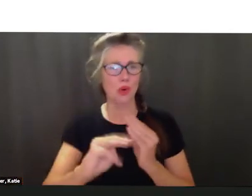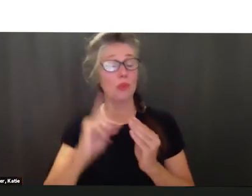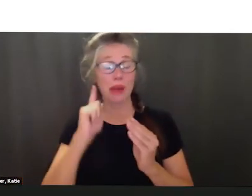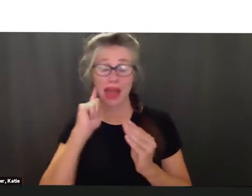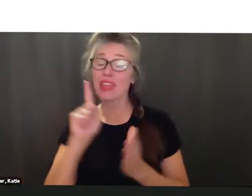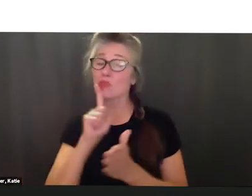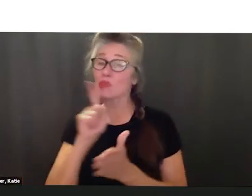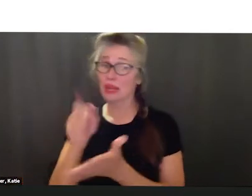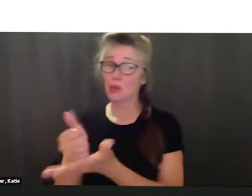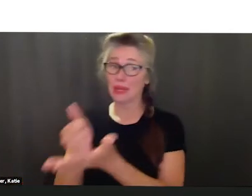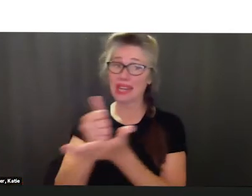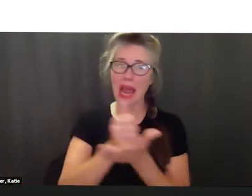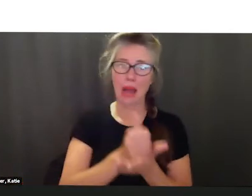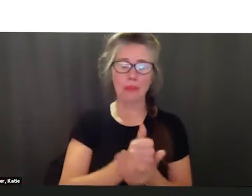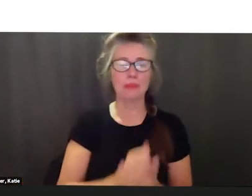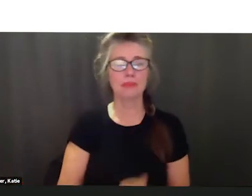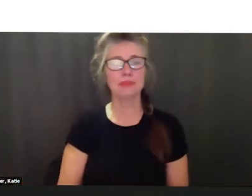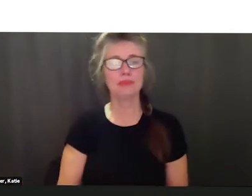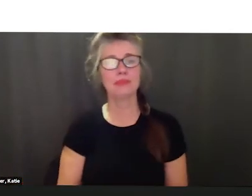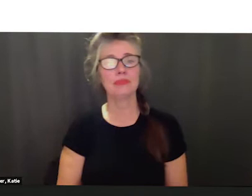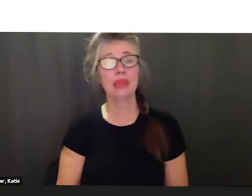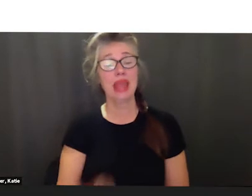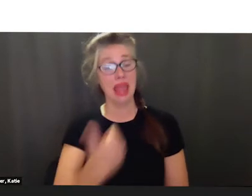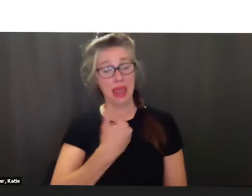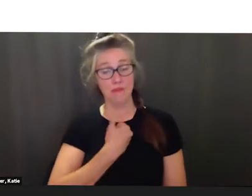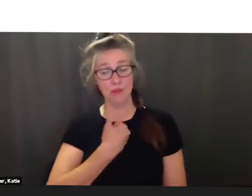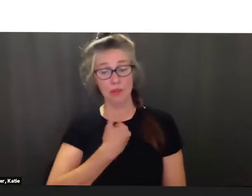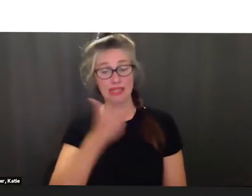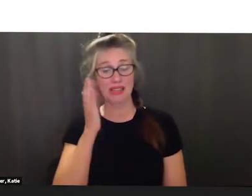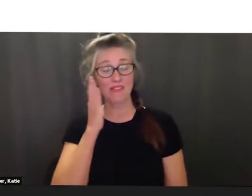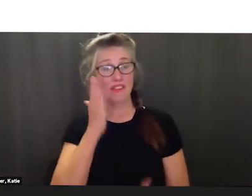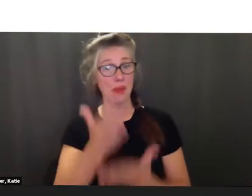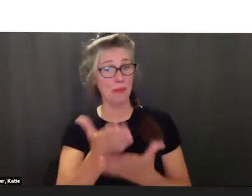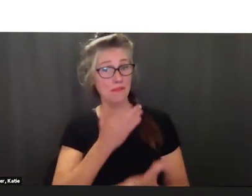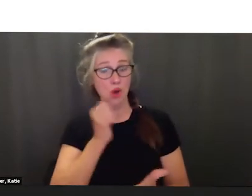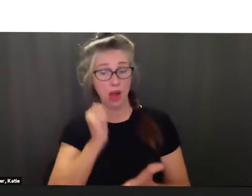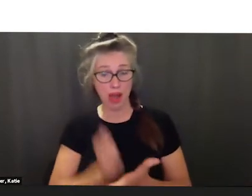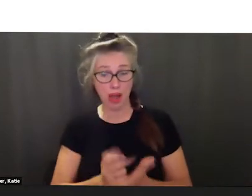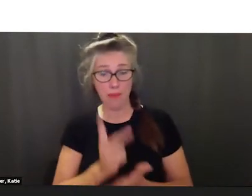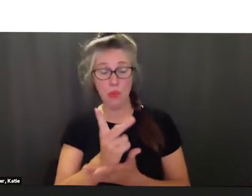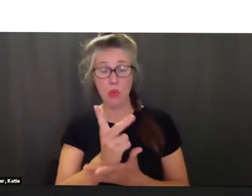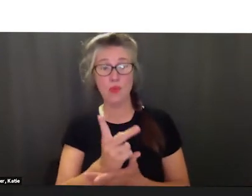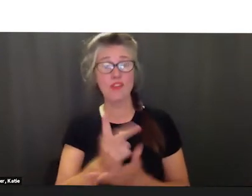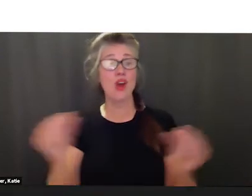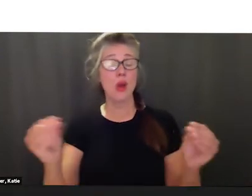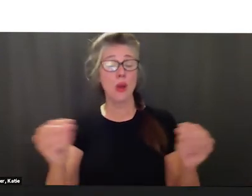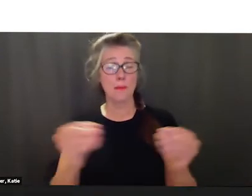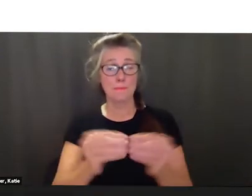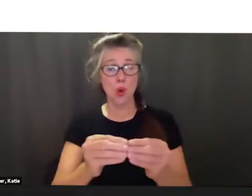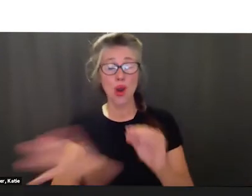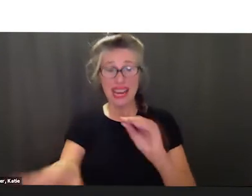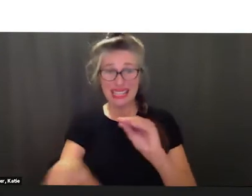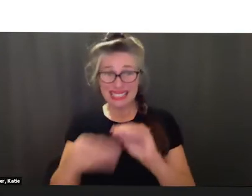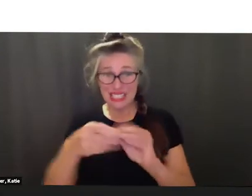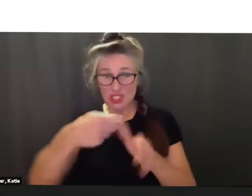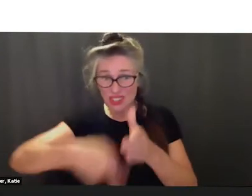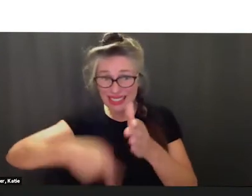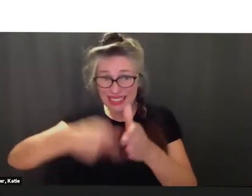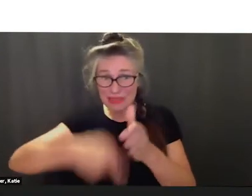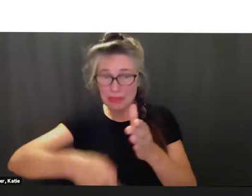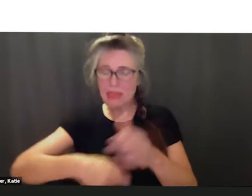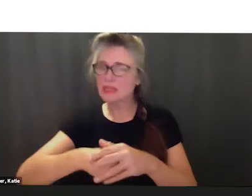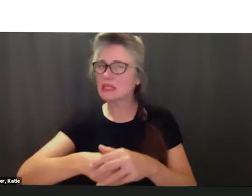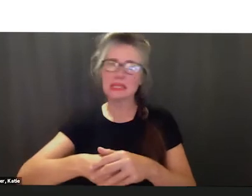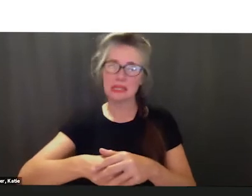And also for me personally, in the future, before approving any additional positions or any additional expenses, I